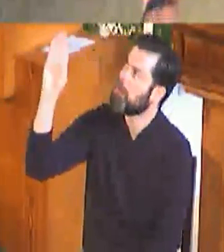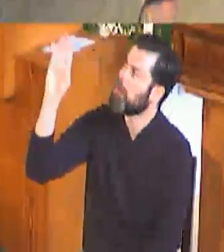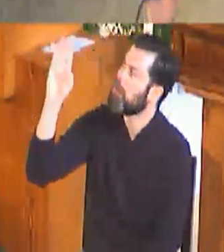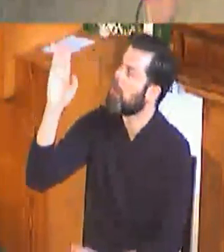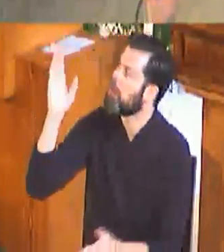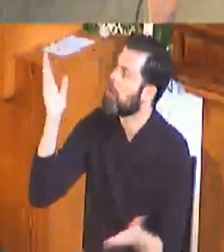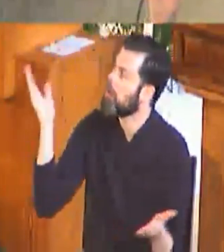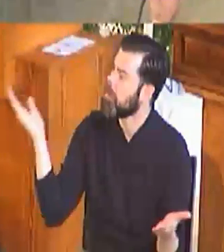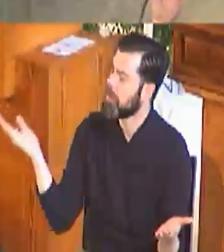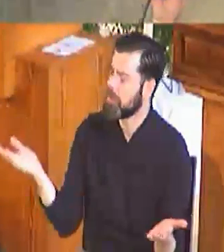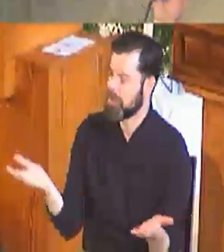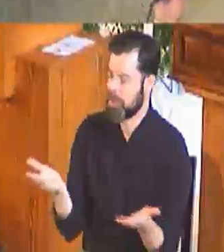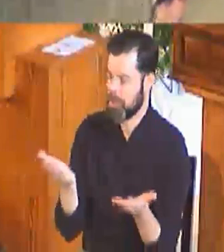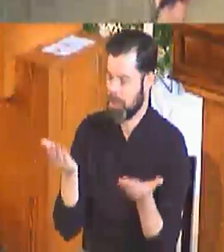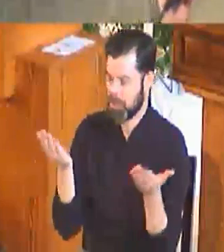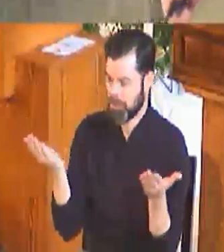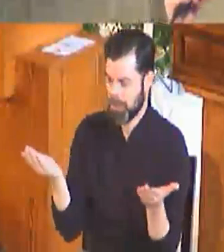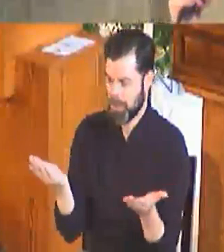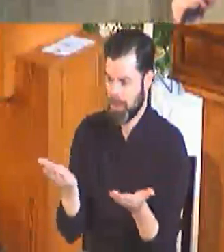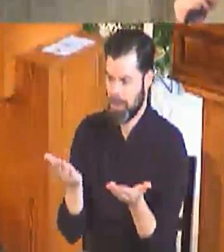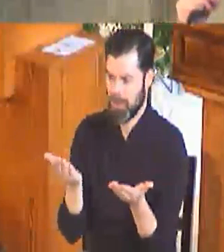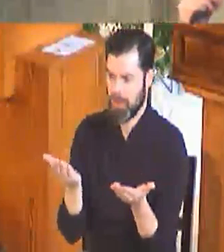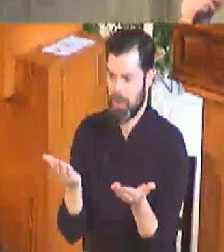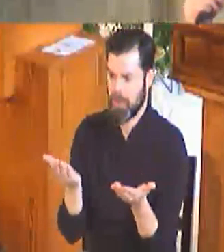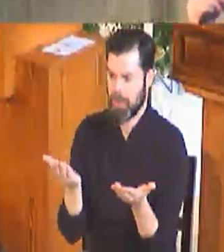of God is in this